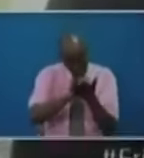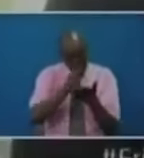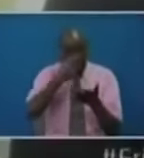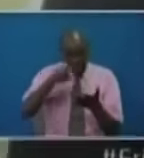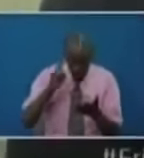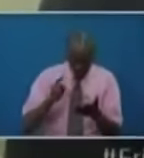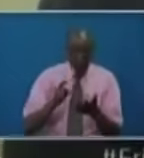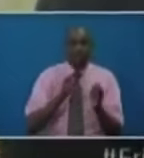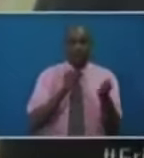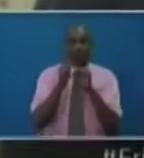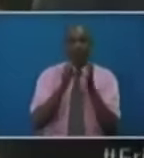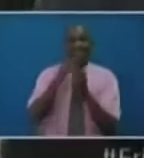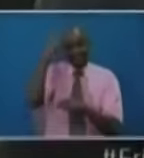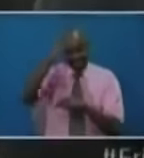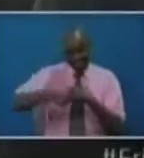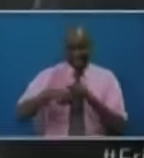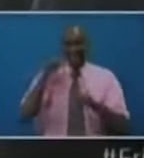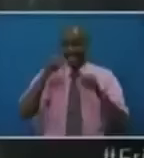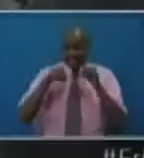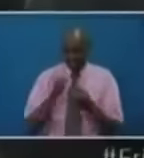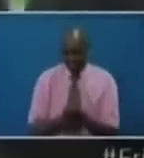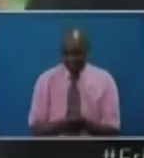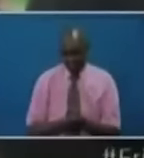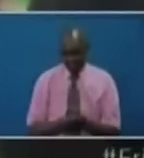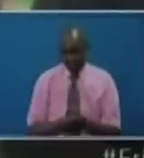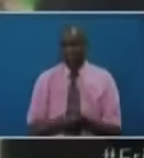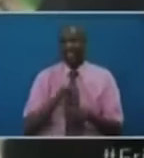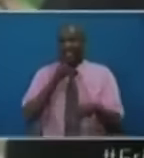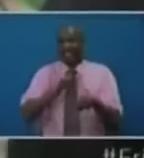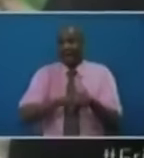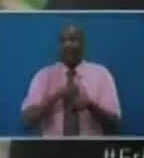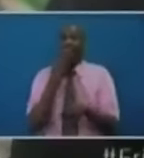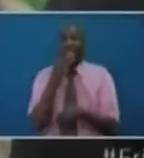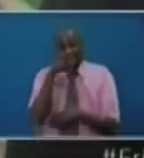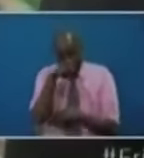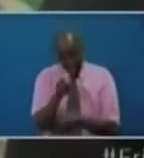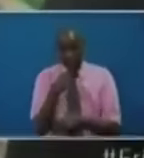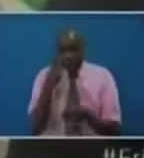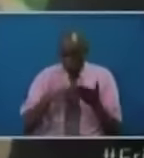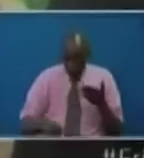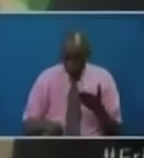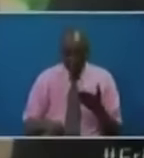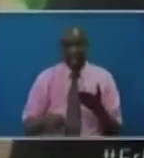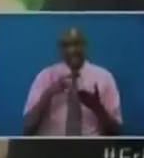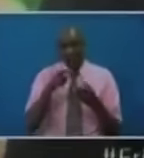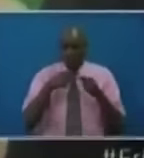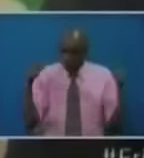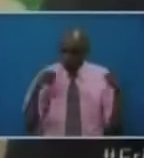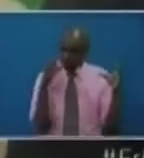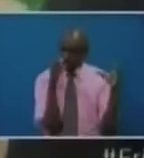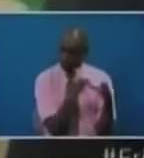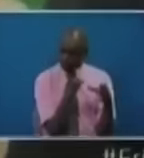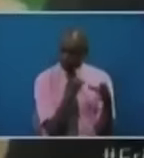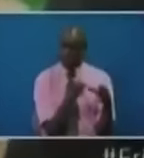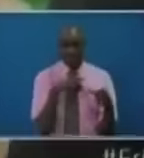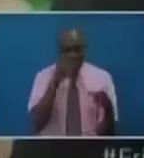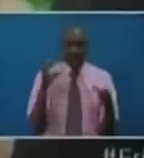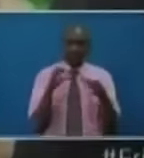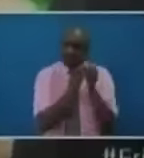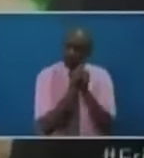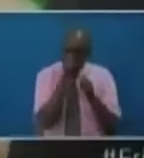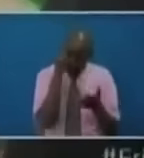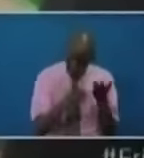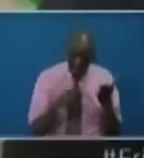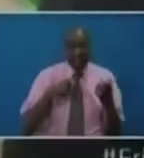to contest for next year's presidential election, even as Musalia Mudavadi maintains that for the opposition, they either unite